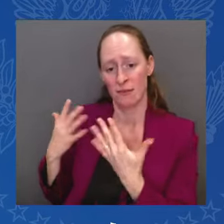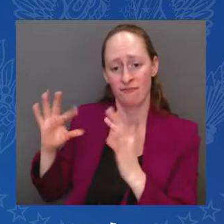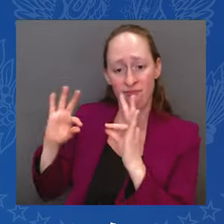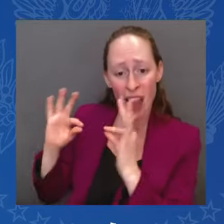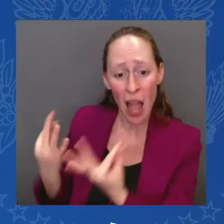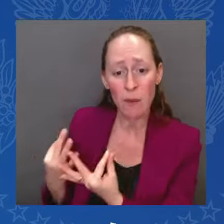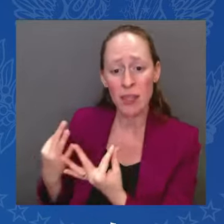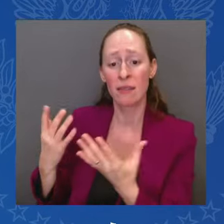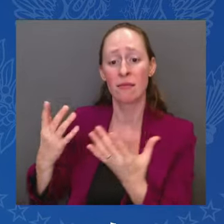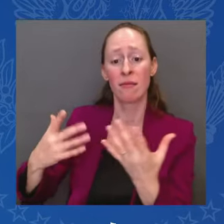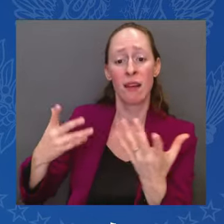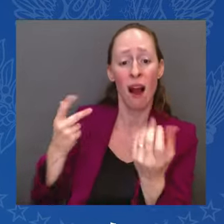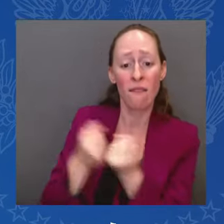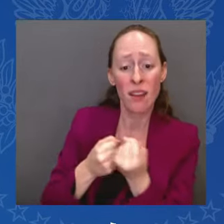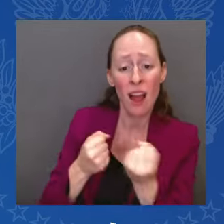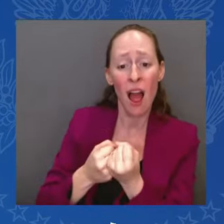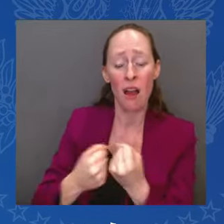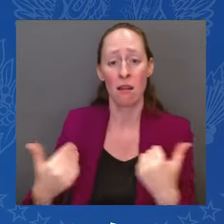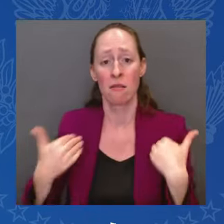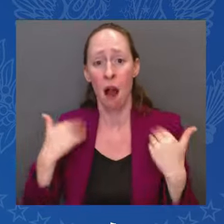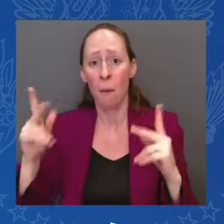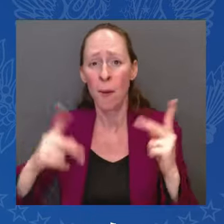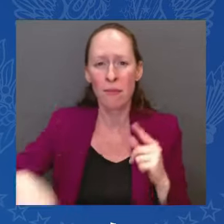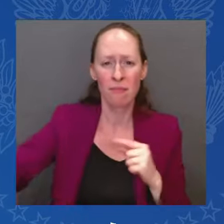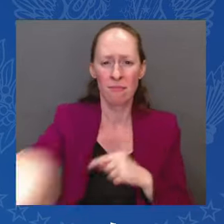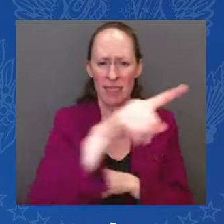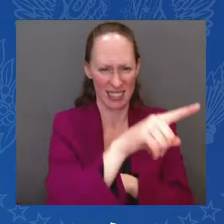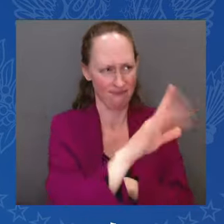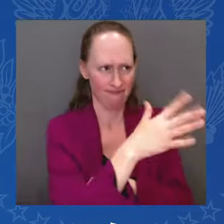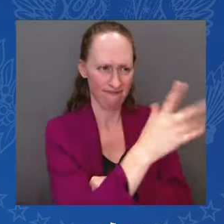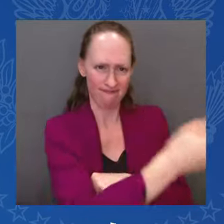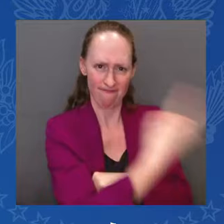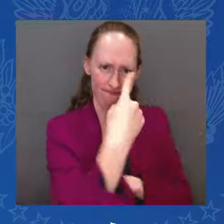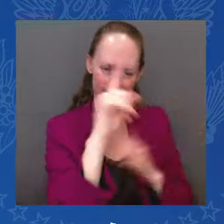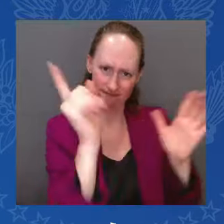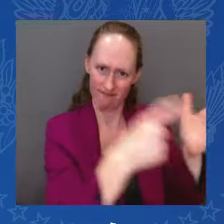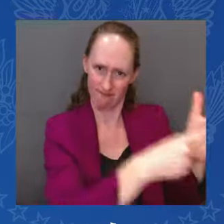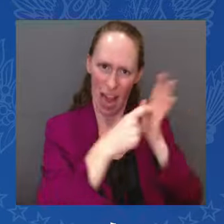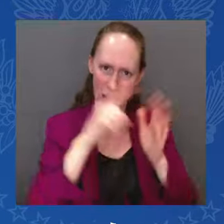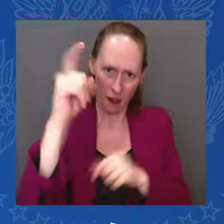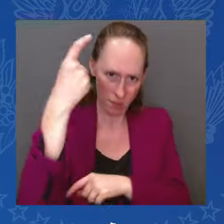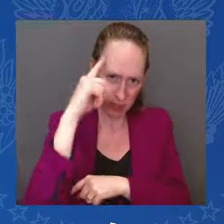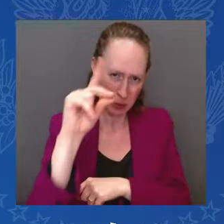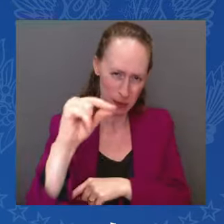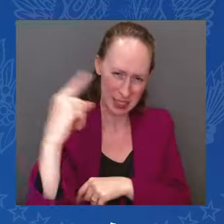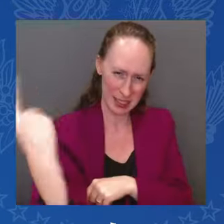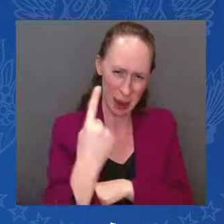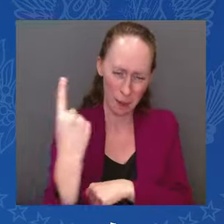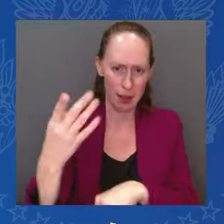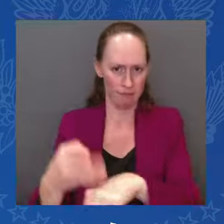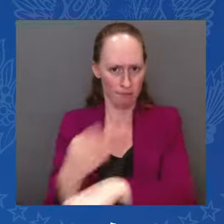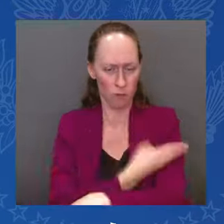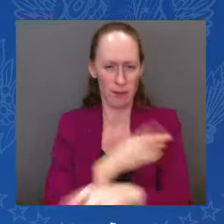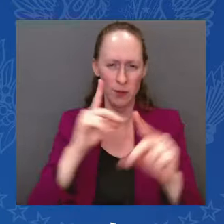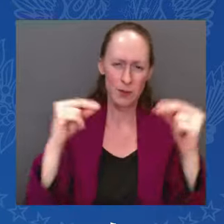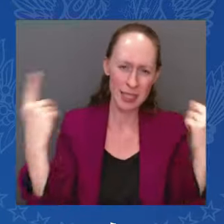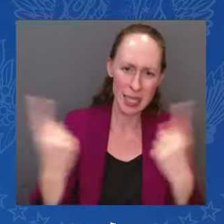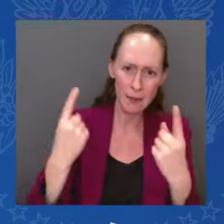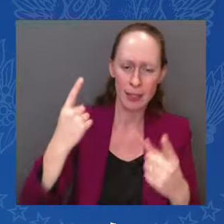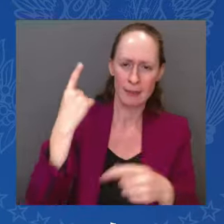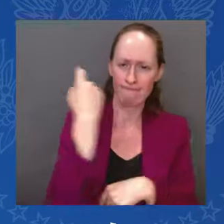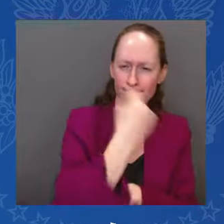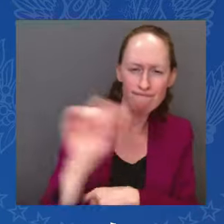people who demand our nation do better to protect all, who protested, organized, voted, and ran for office, and